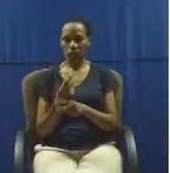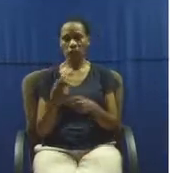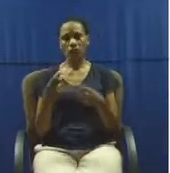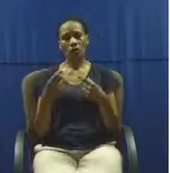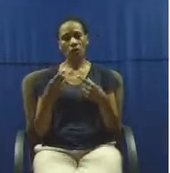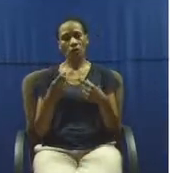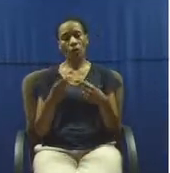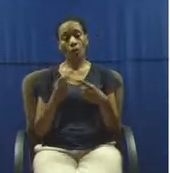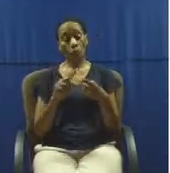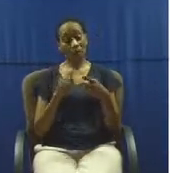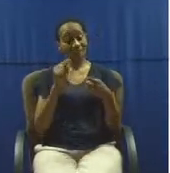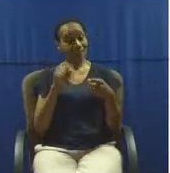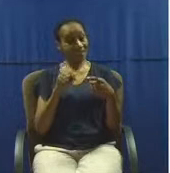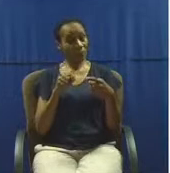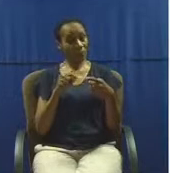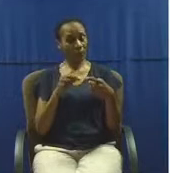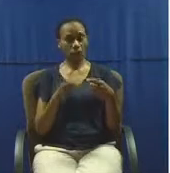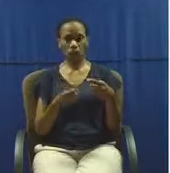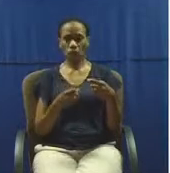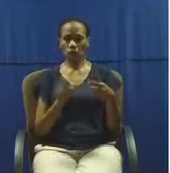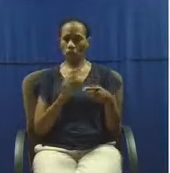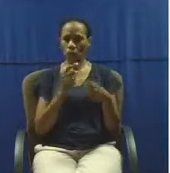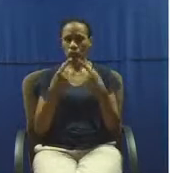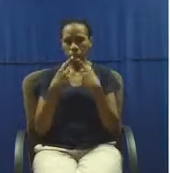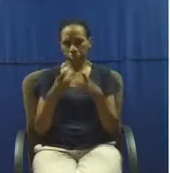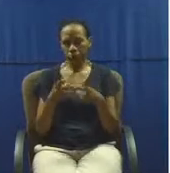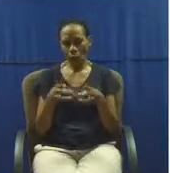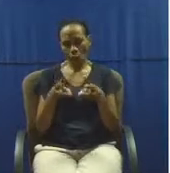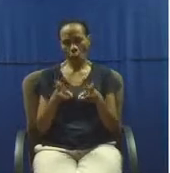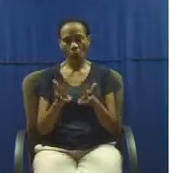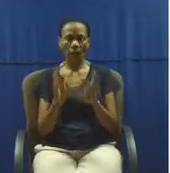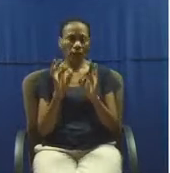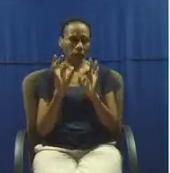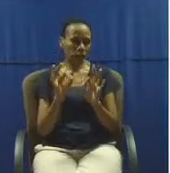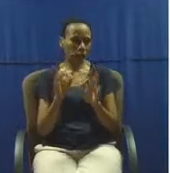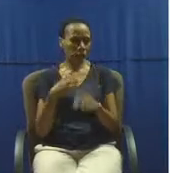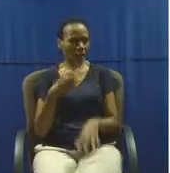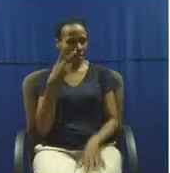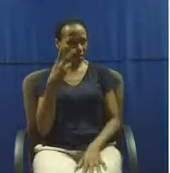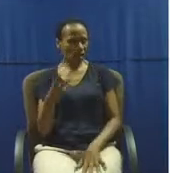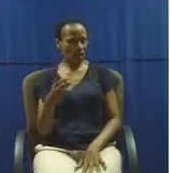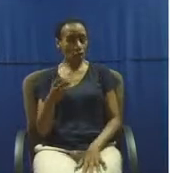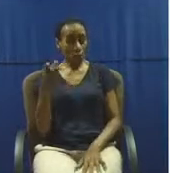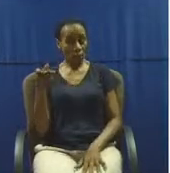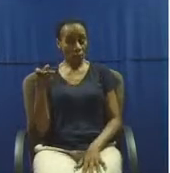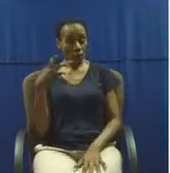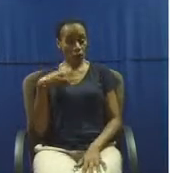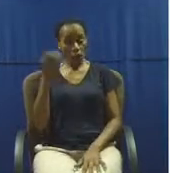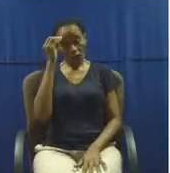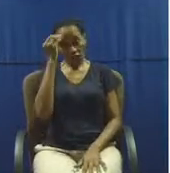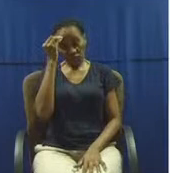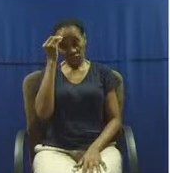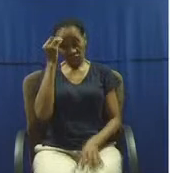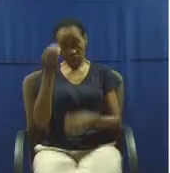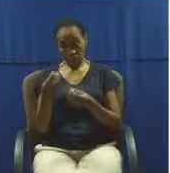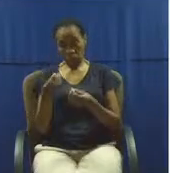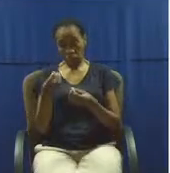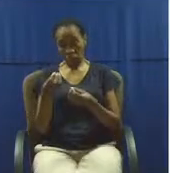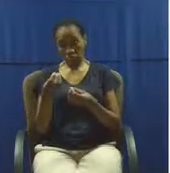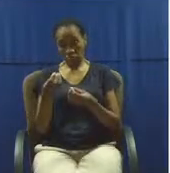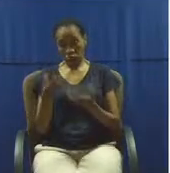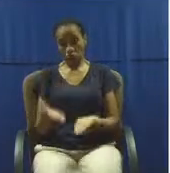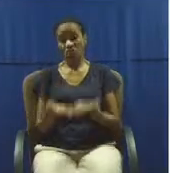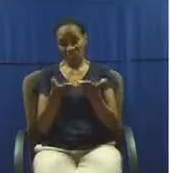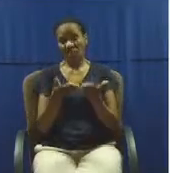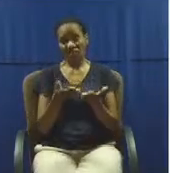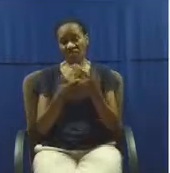that you have, and it does show that you too have the interests of the country at heart, as I do. So